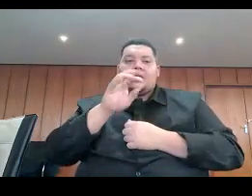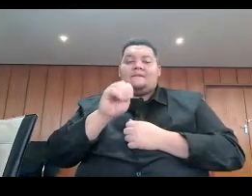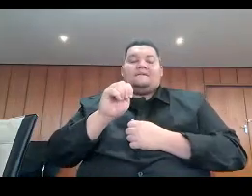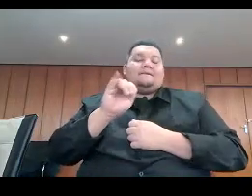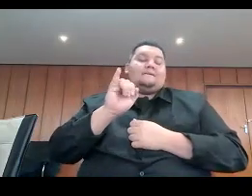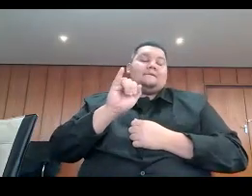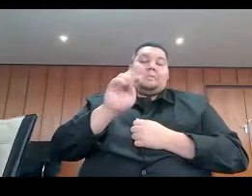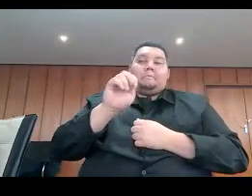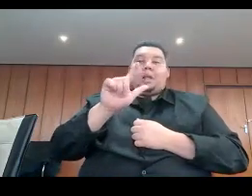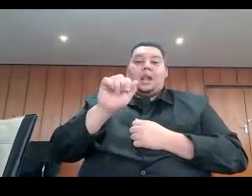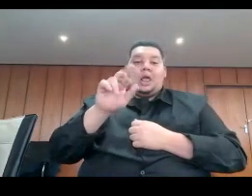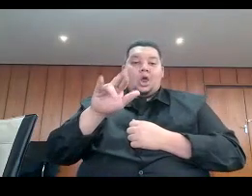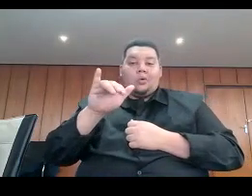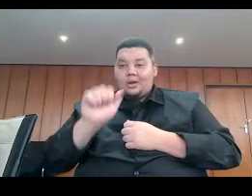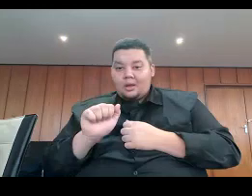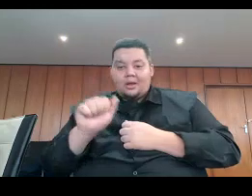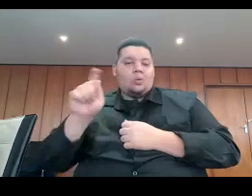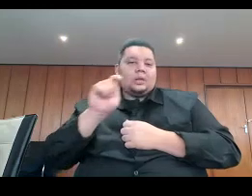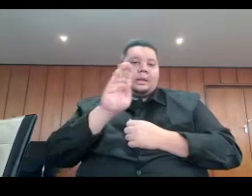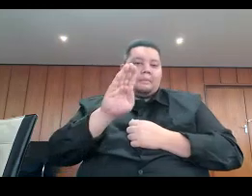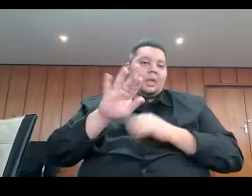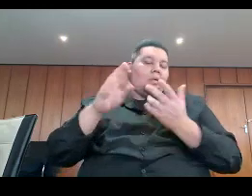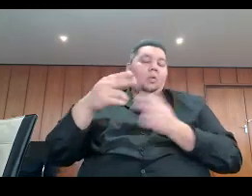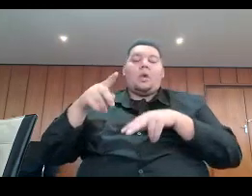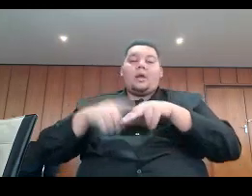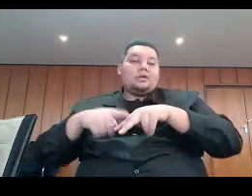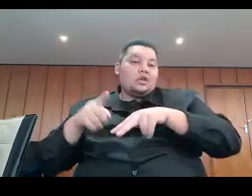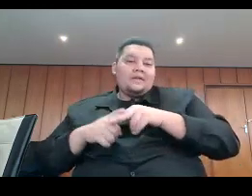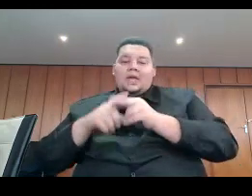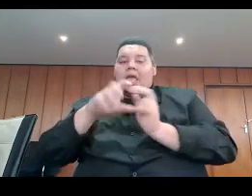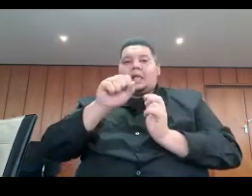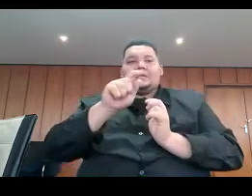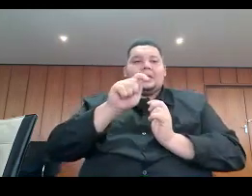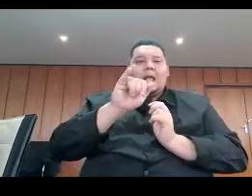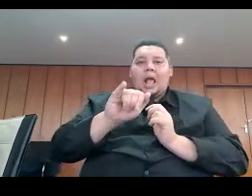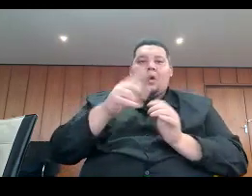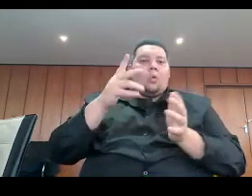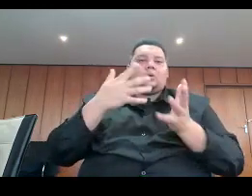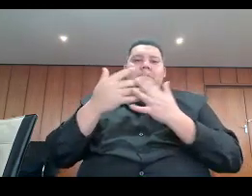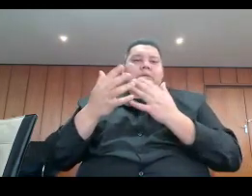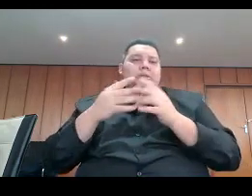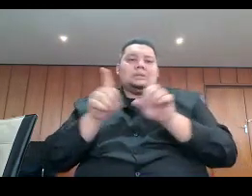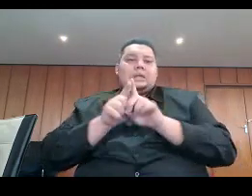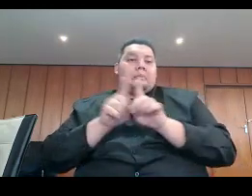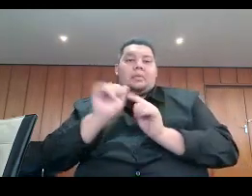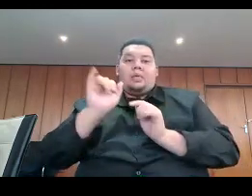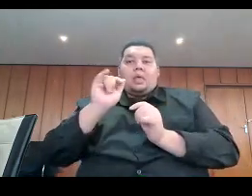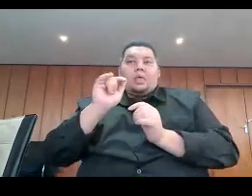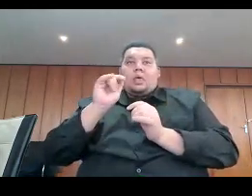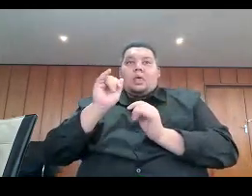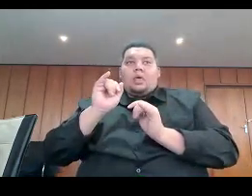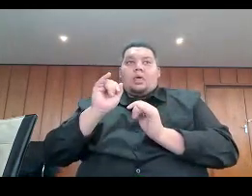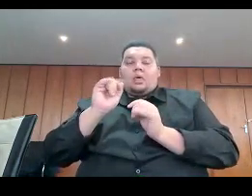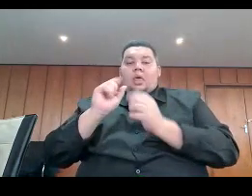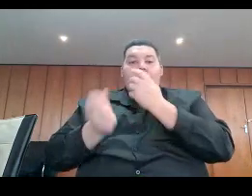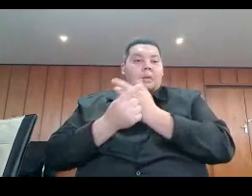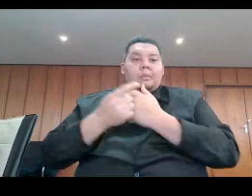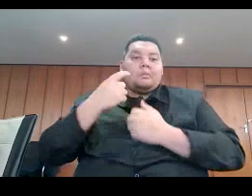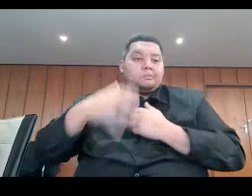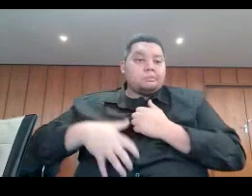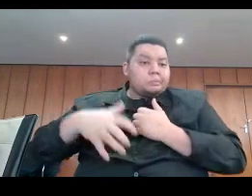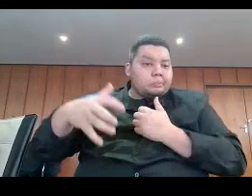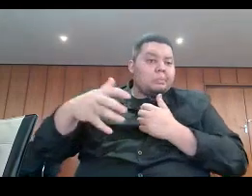TB, other than HIV, STIs, maybe even something like unintended pregnancy,